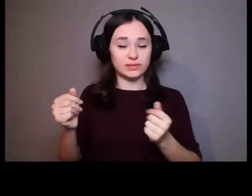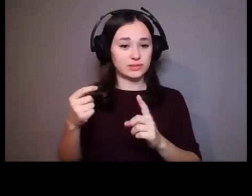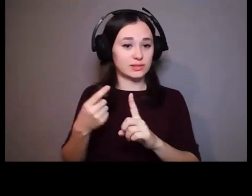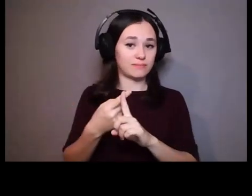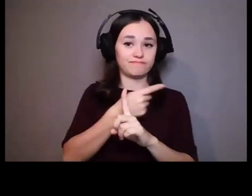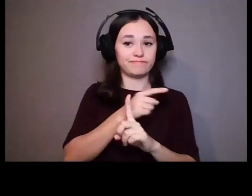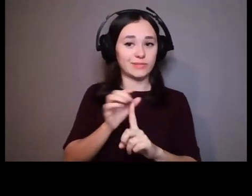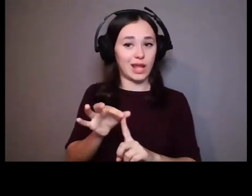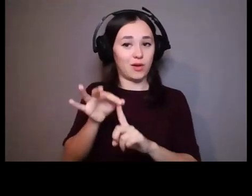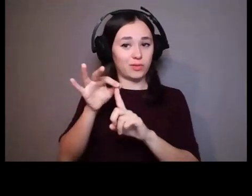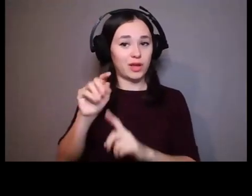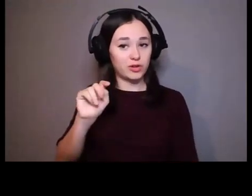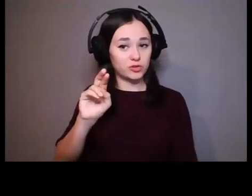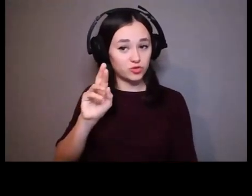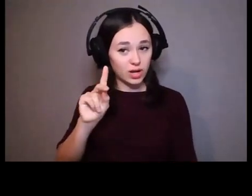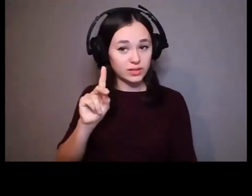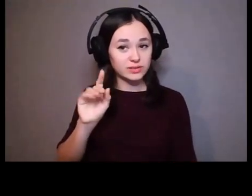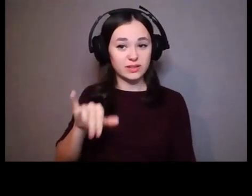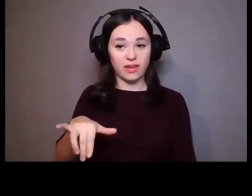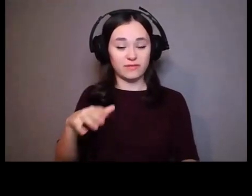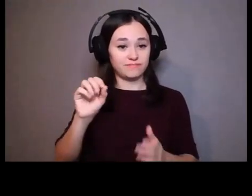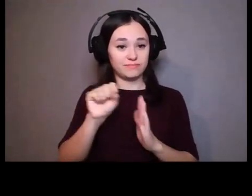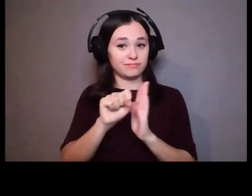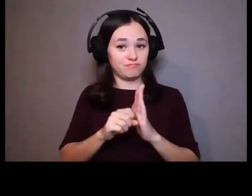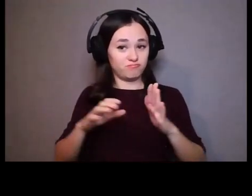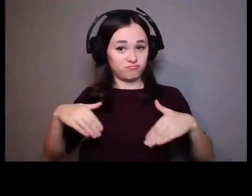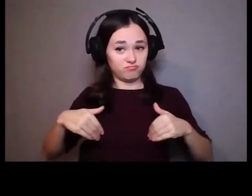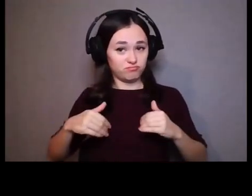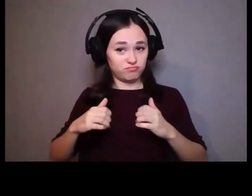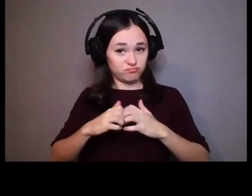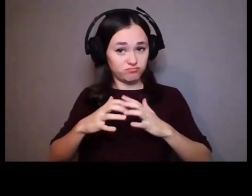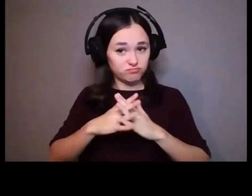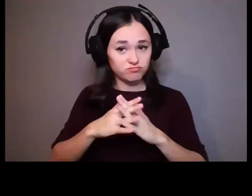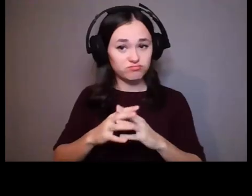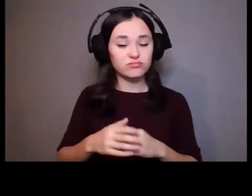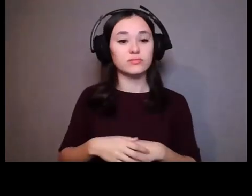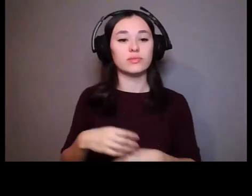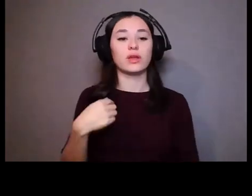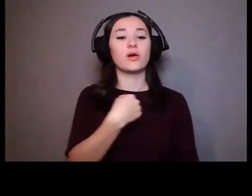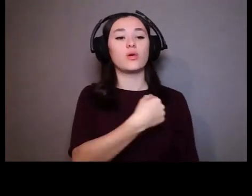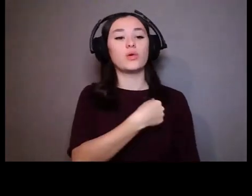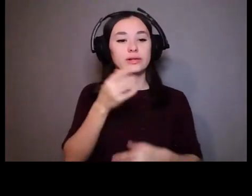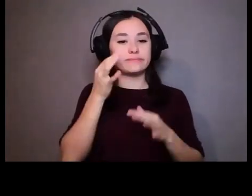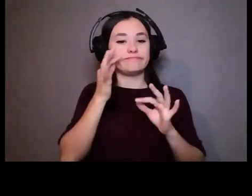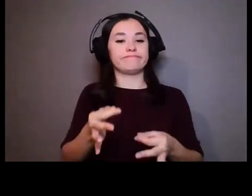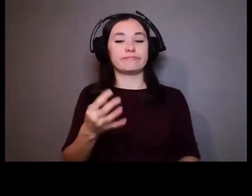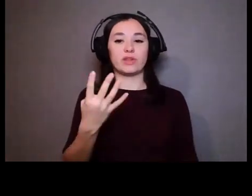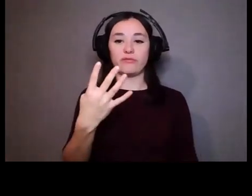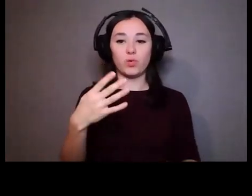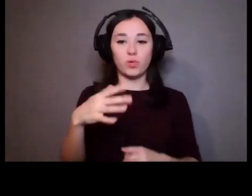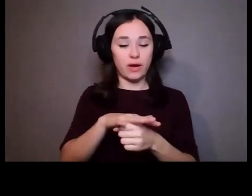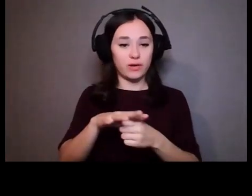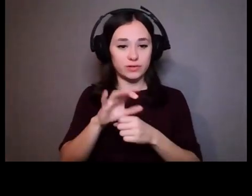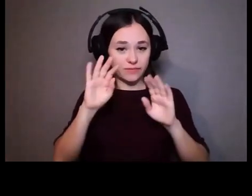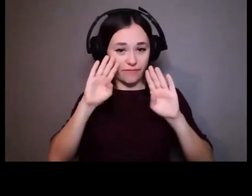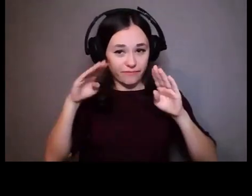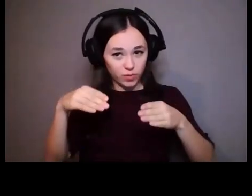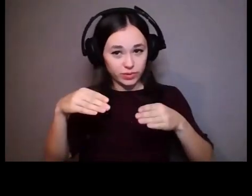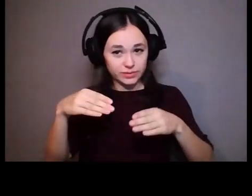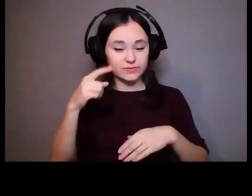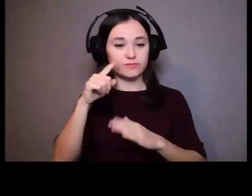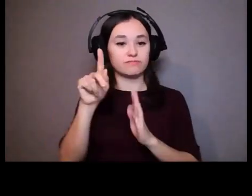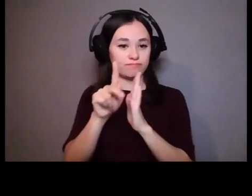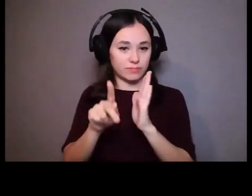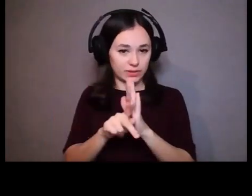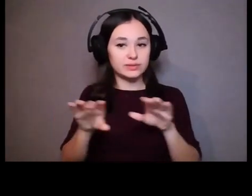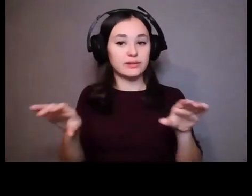been implemented by the state. We settled on 4 major areas of focus for identifying policy actions.